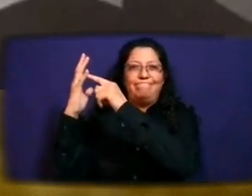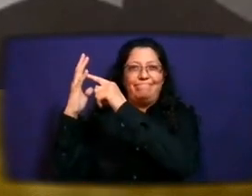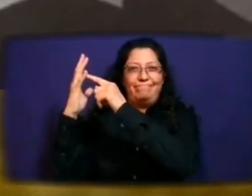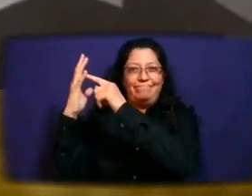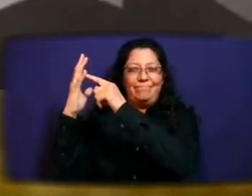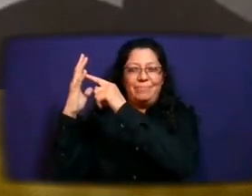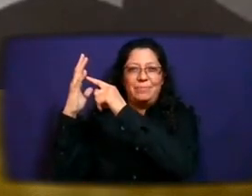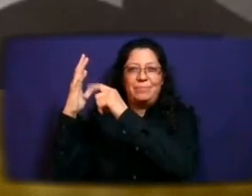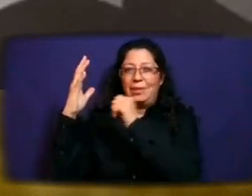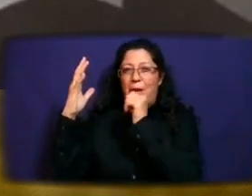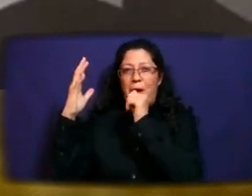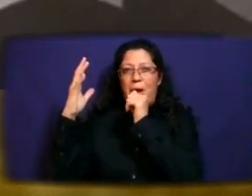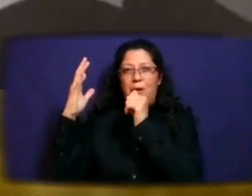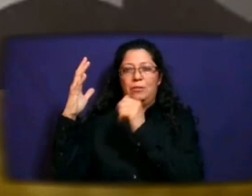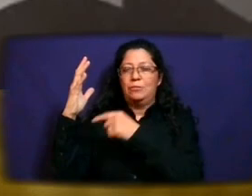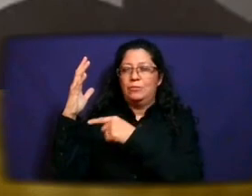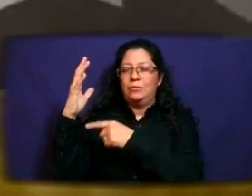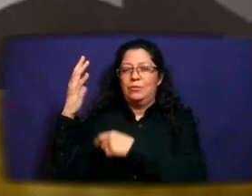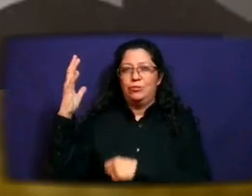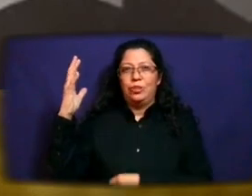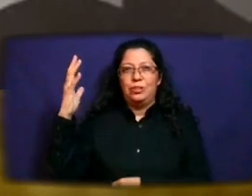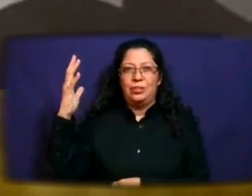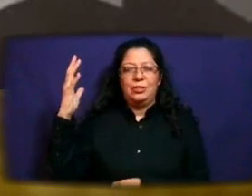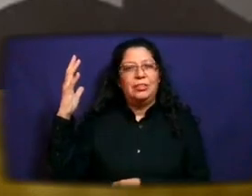a walnut tree.